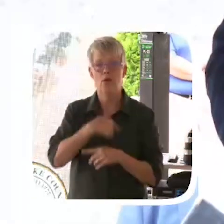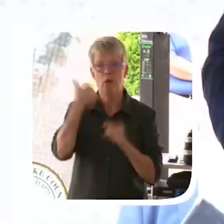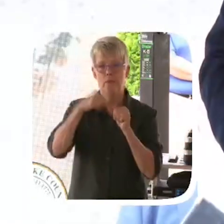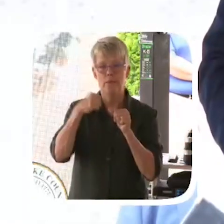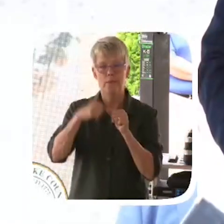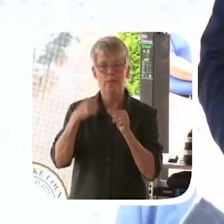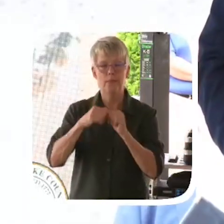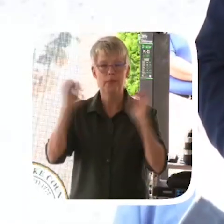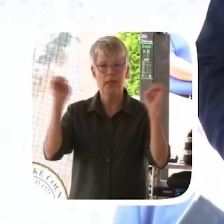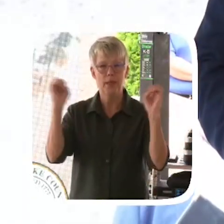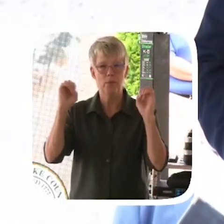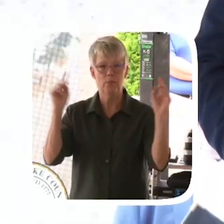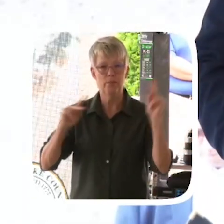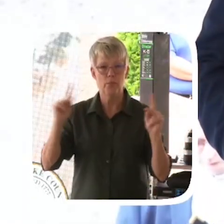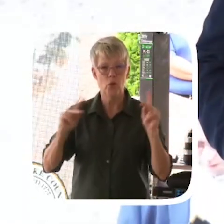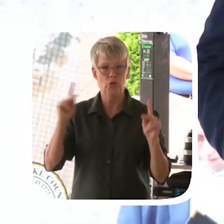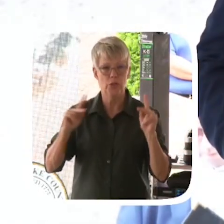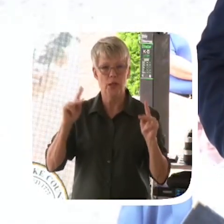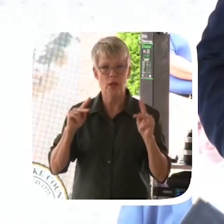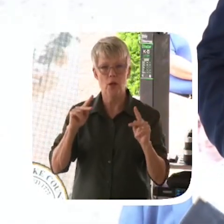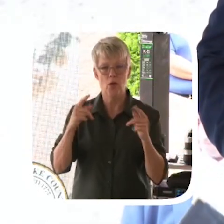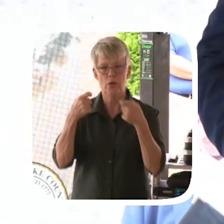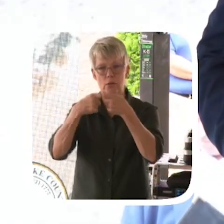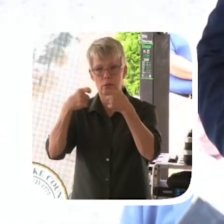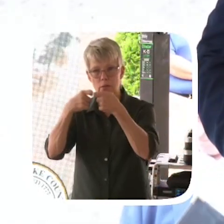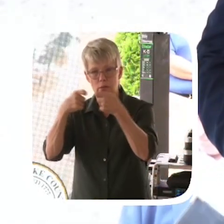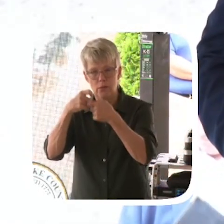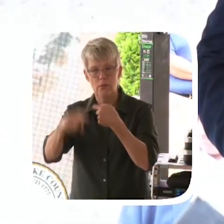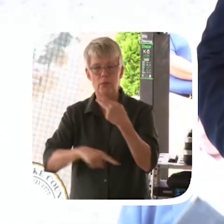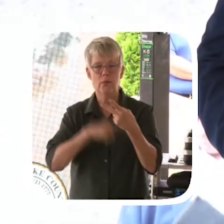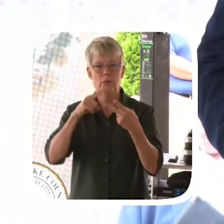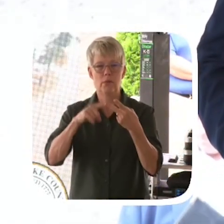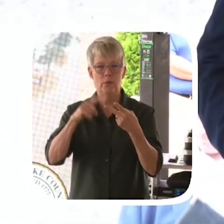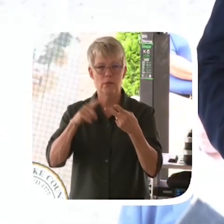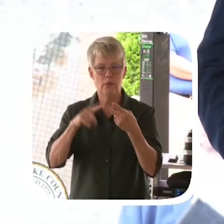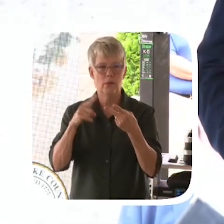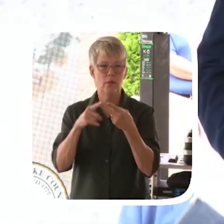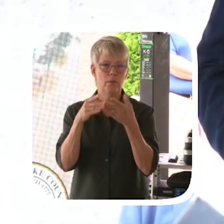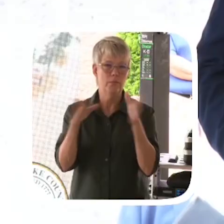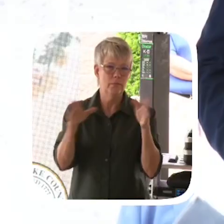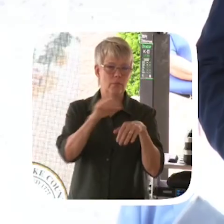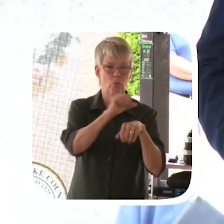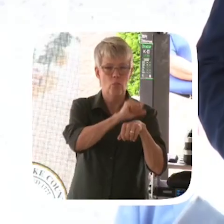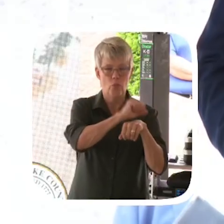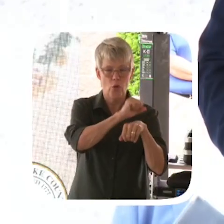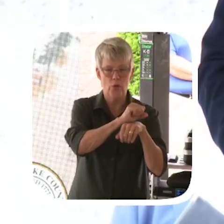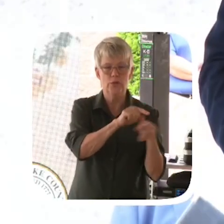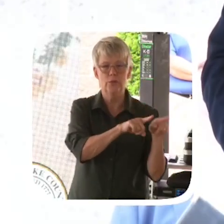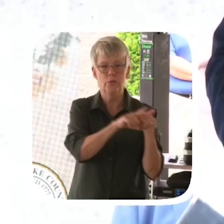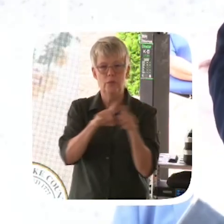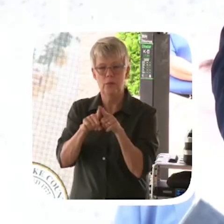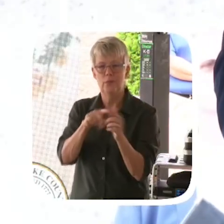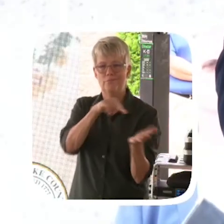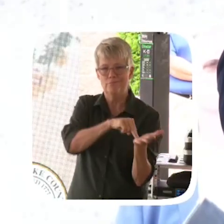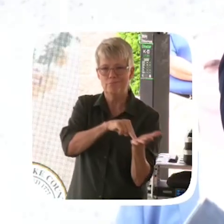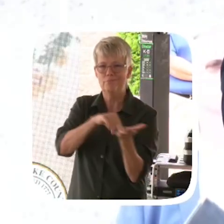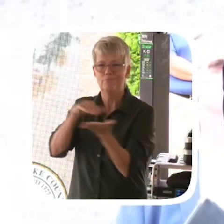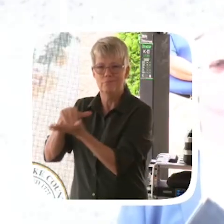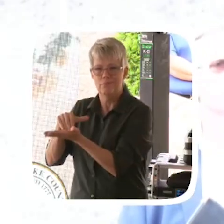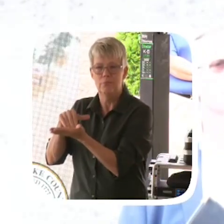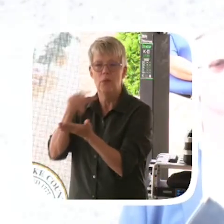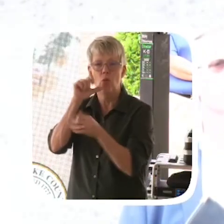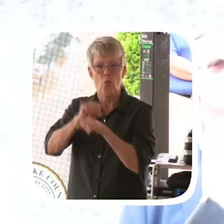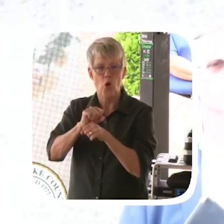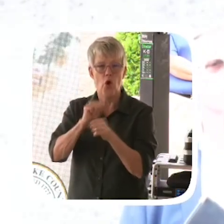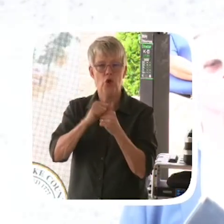emergency personnel, the linemen, public works officials, nurses, doctors, and all of those who worked